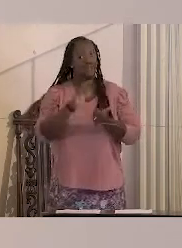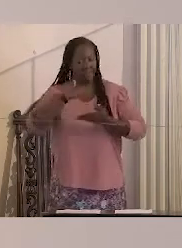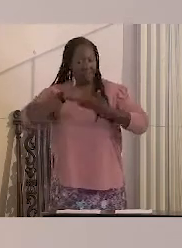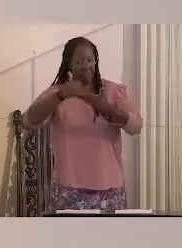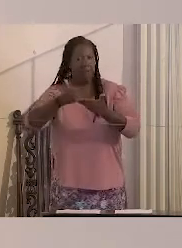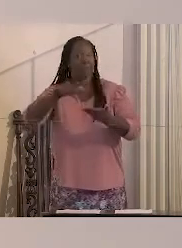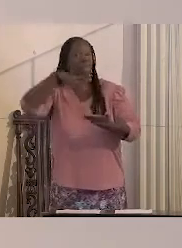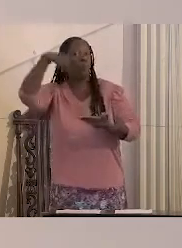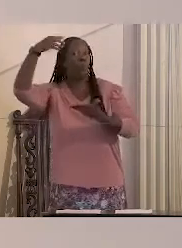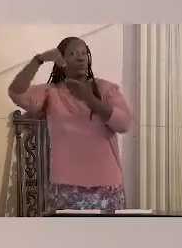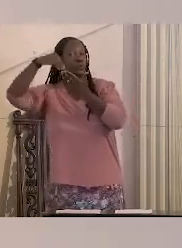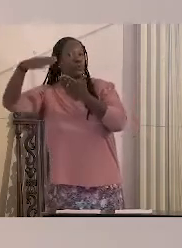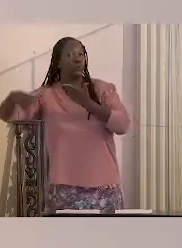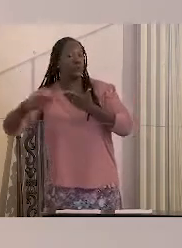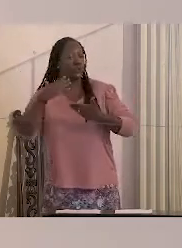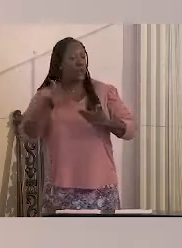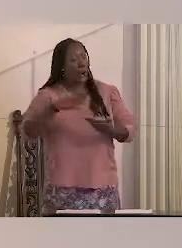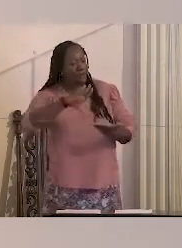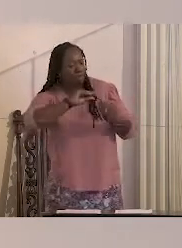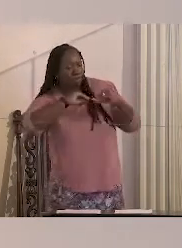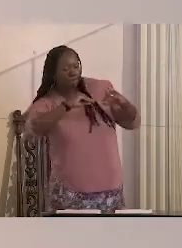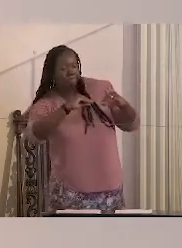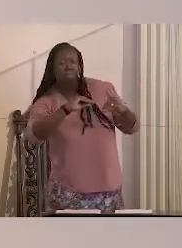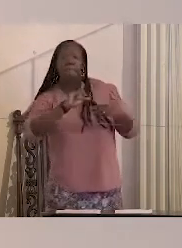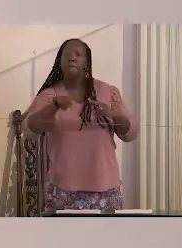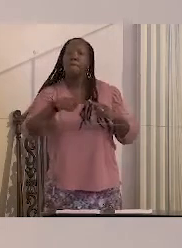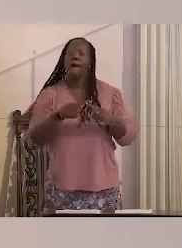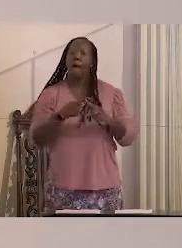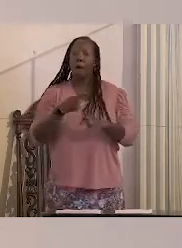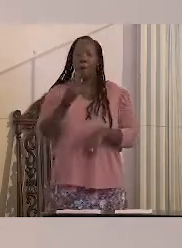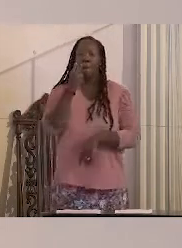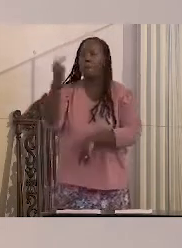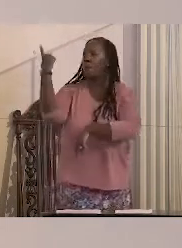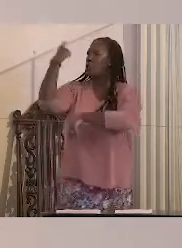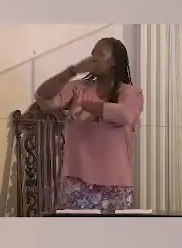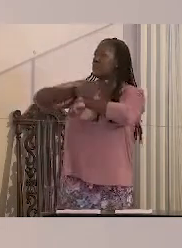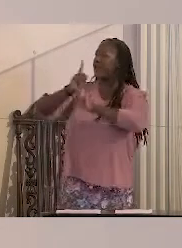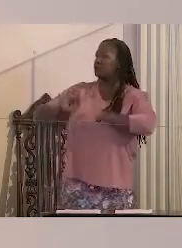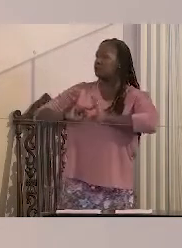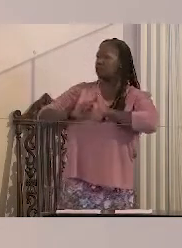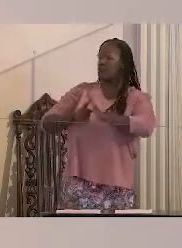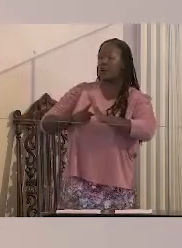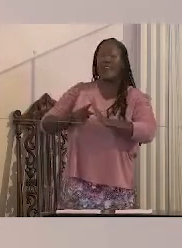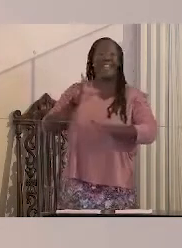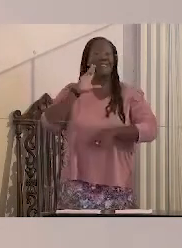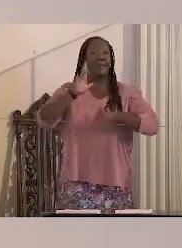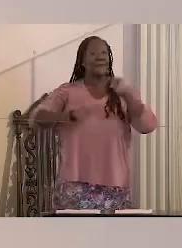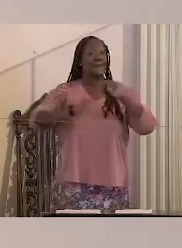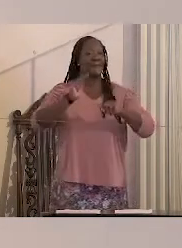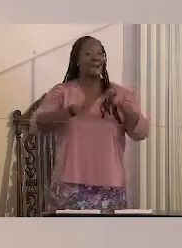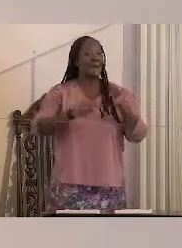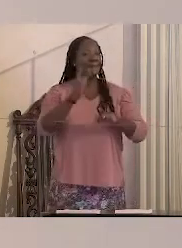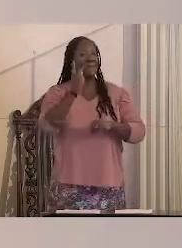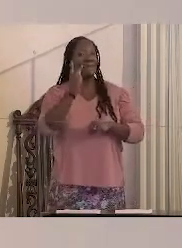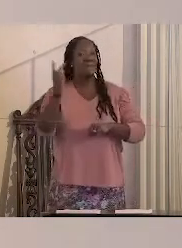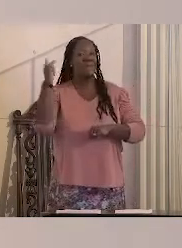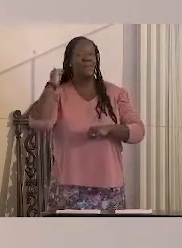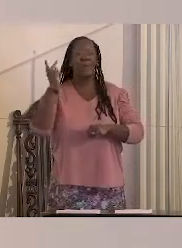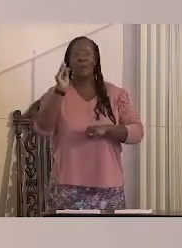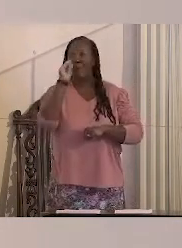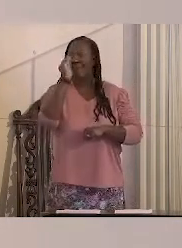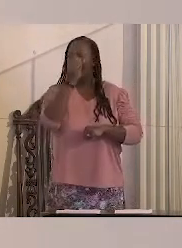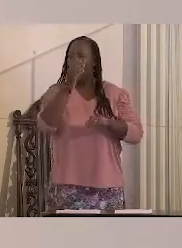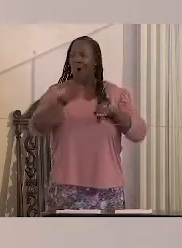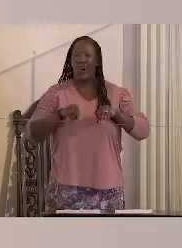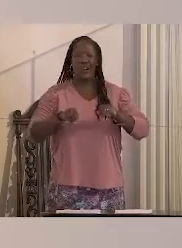are learning about the origins of Memorial Day and are building a memorial garden on the playground, which is over here.